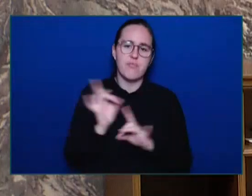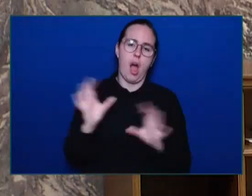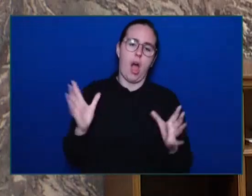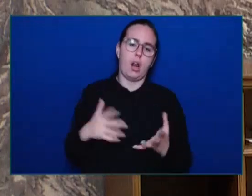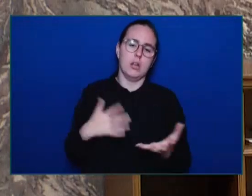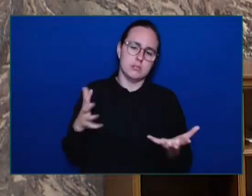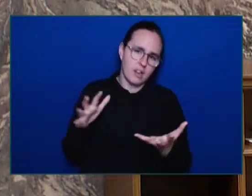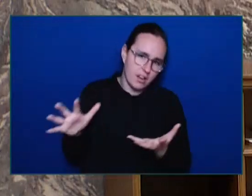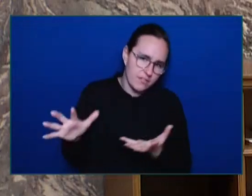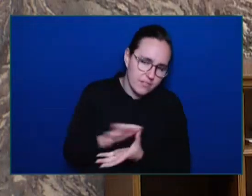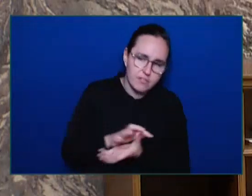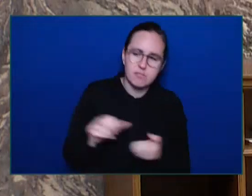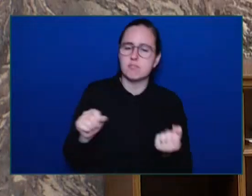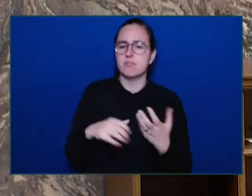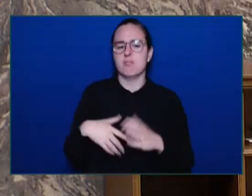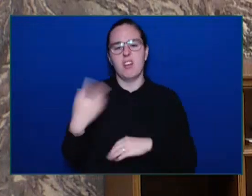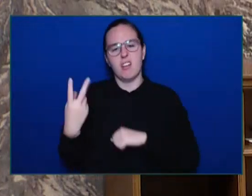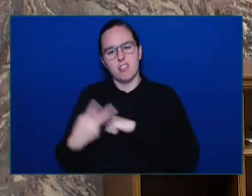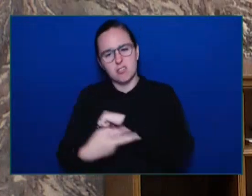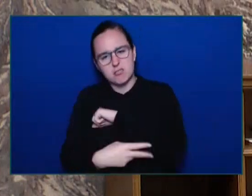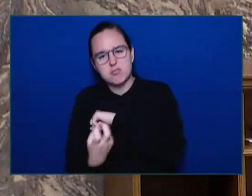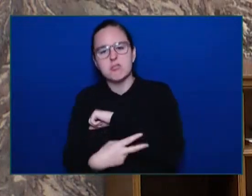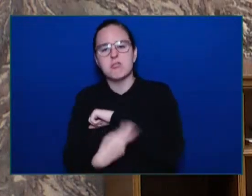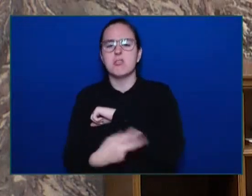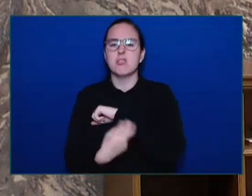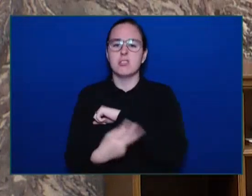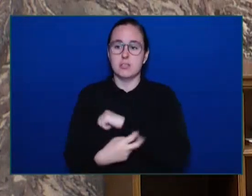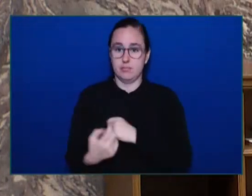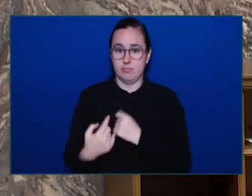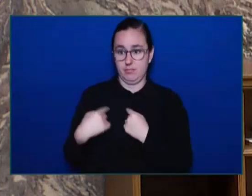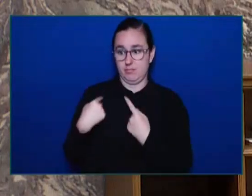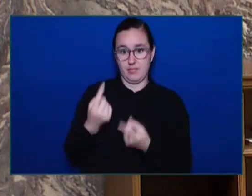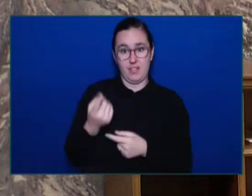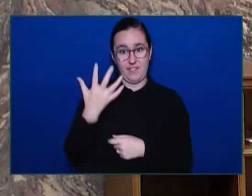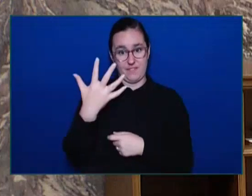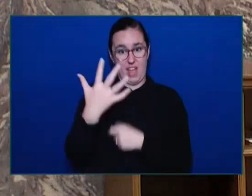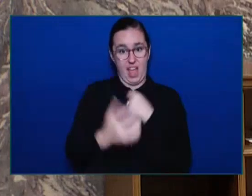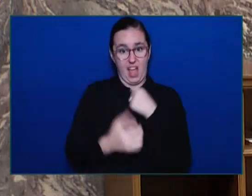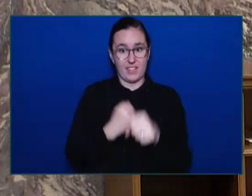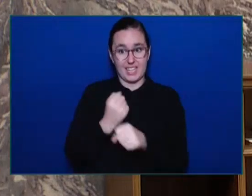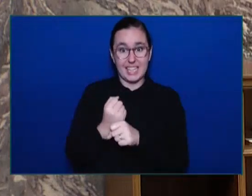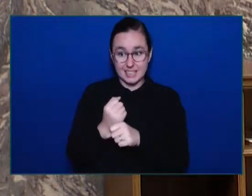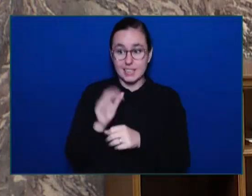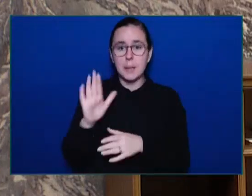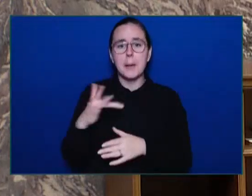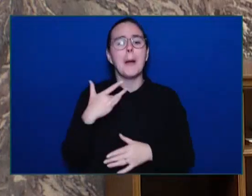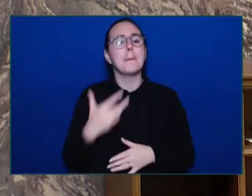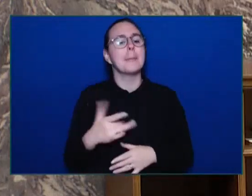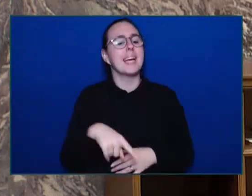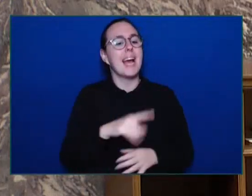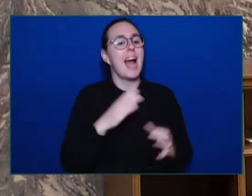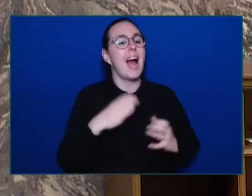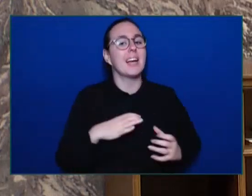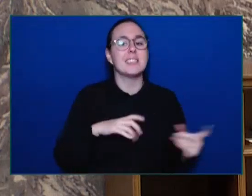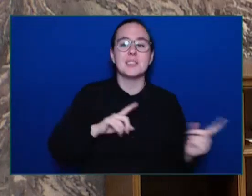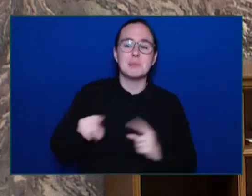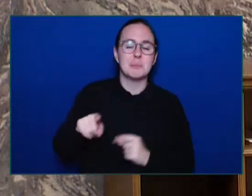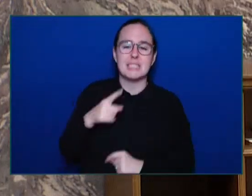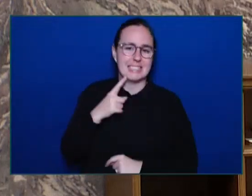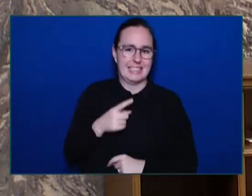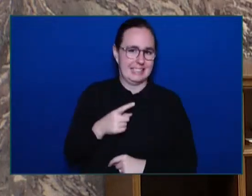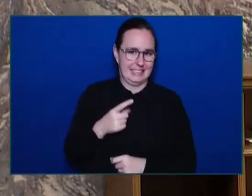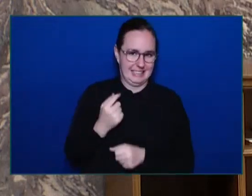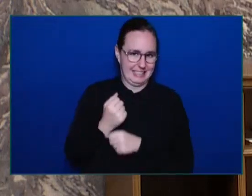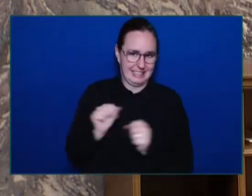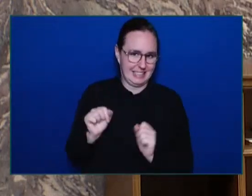safe. Often their employees aren't feeling safe, and Nina and Mindy are not feeling safe. Mindy says,